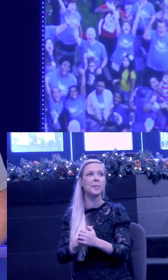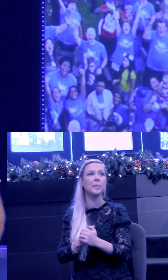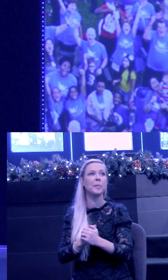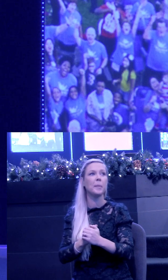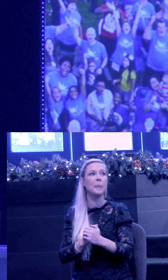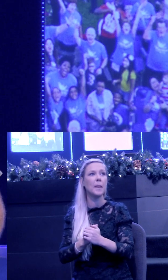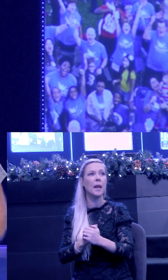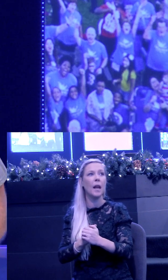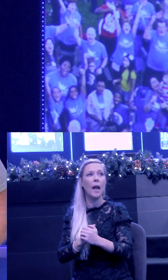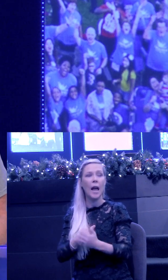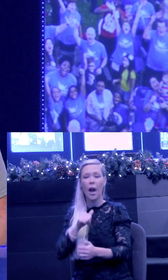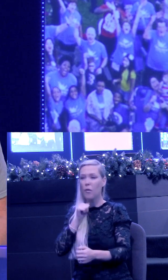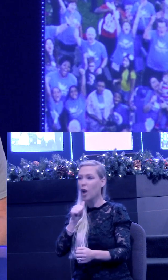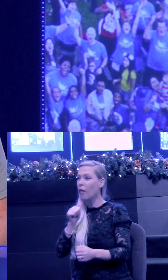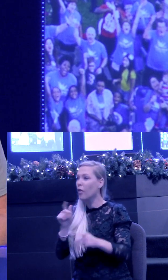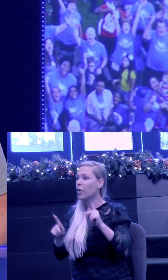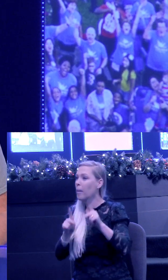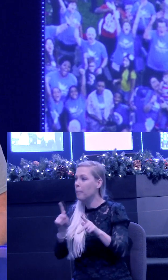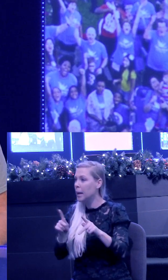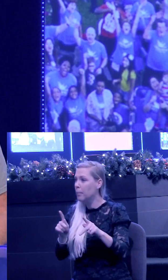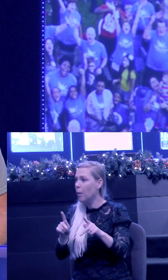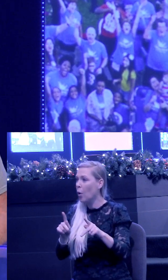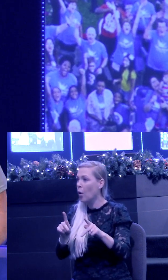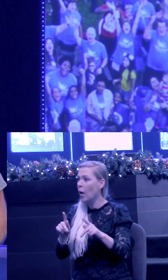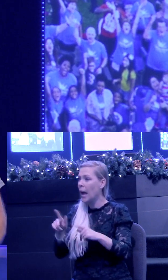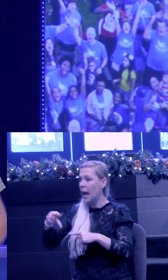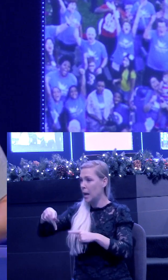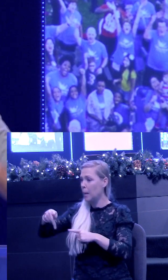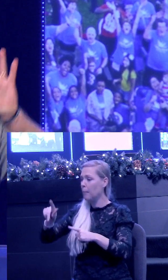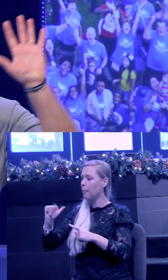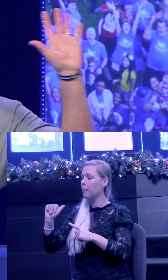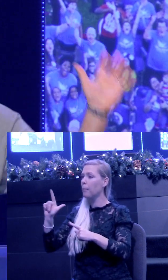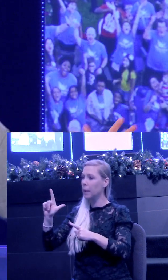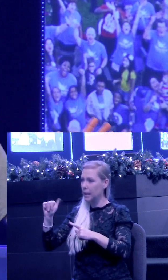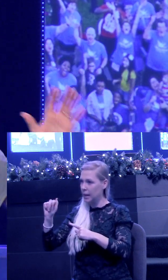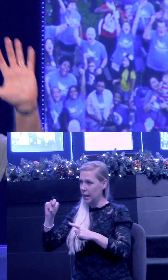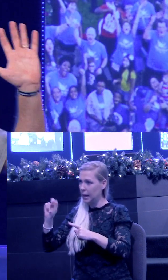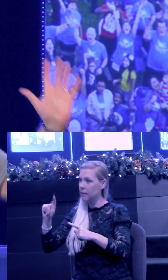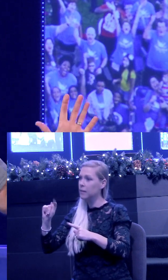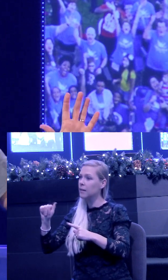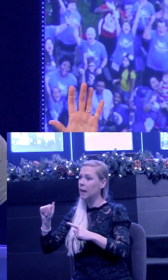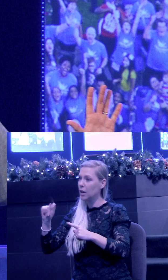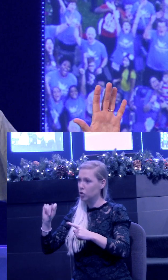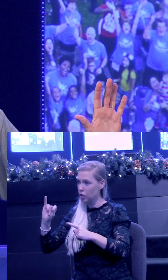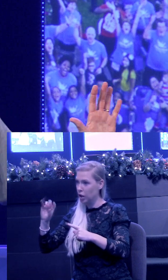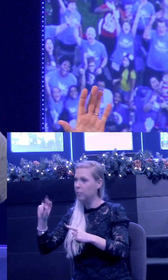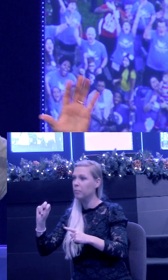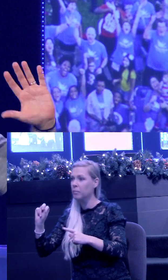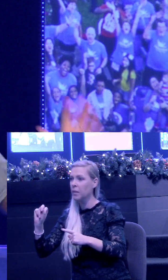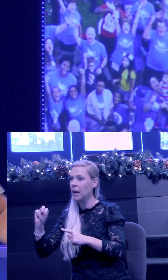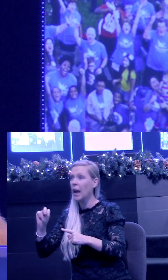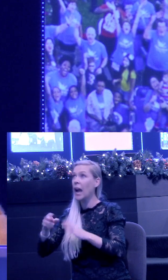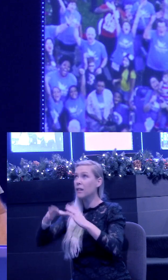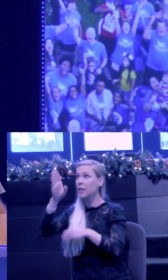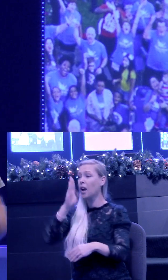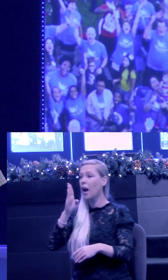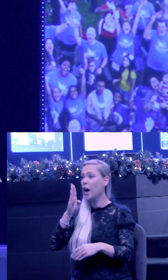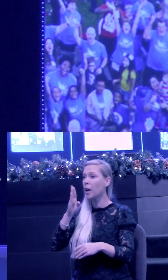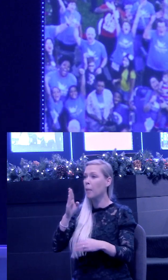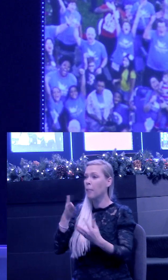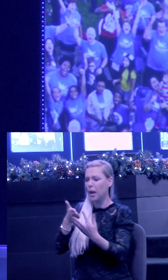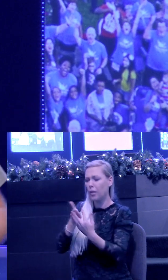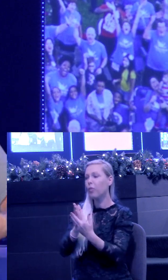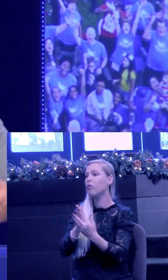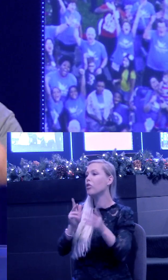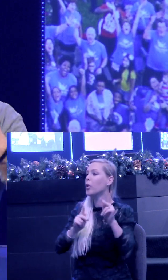if it wasn't for the people who were with us in plantation, I mean, it's always God, and he's the faithful one, but he works through people. He works